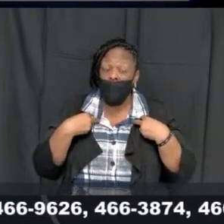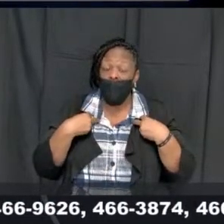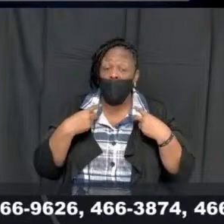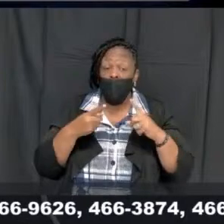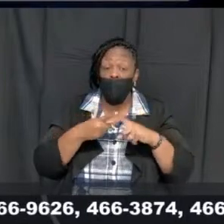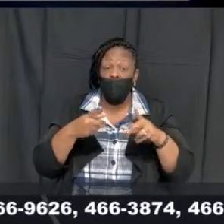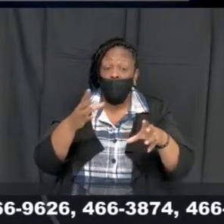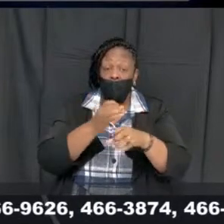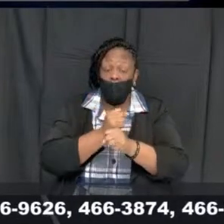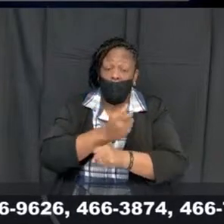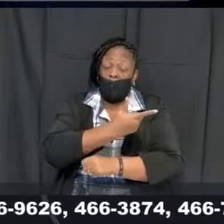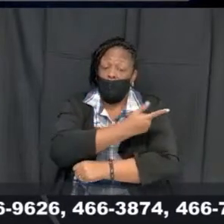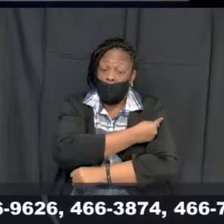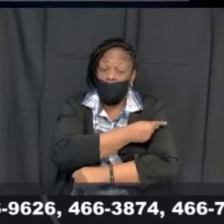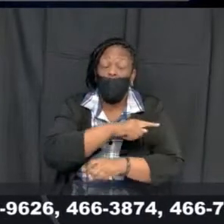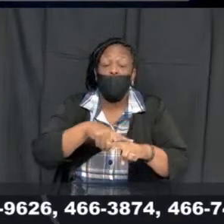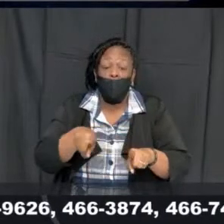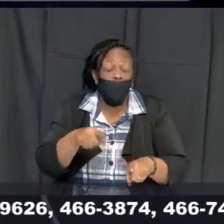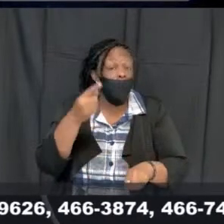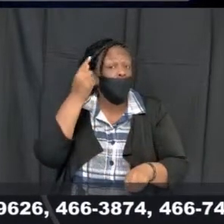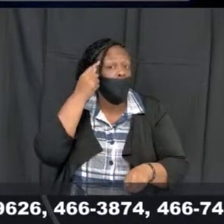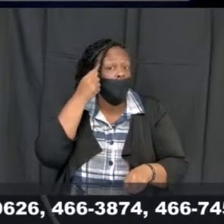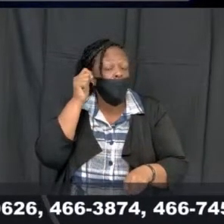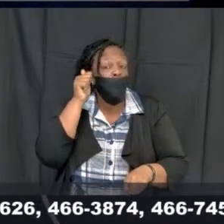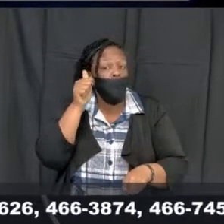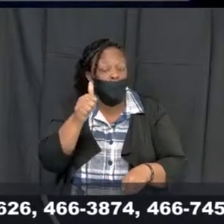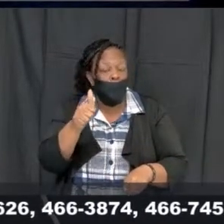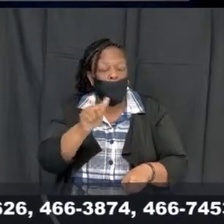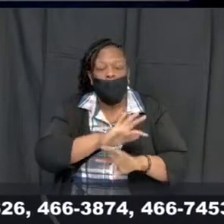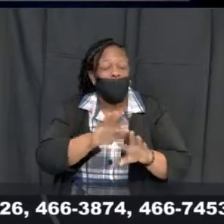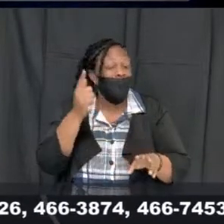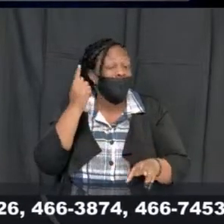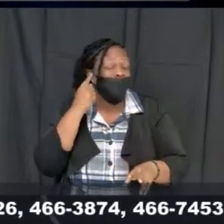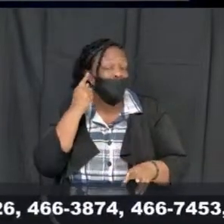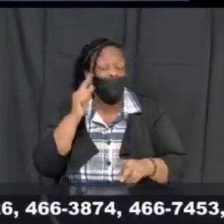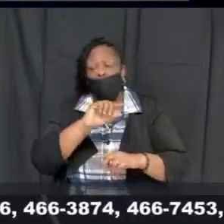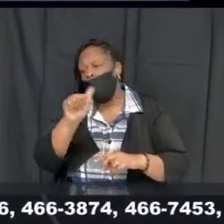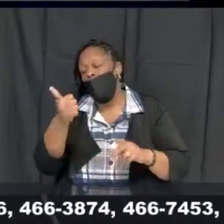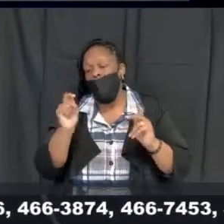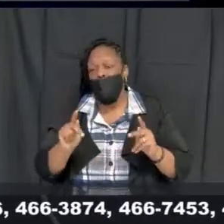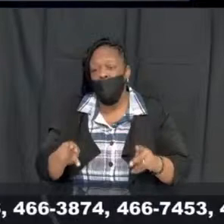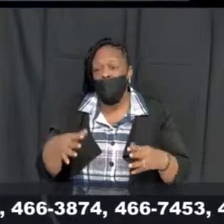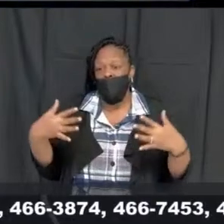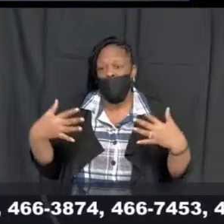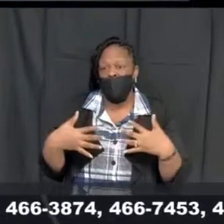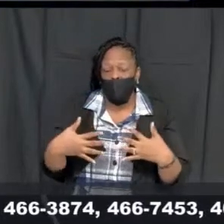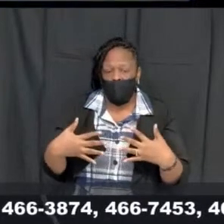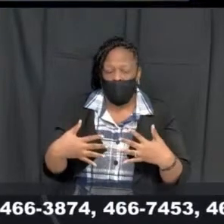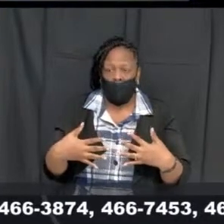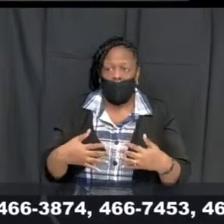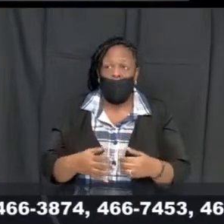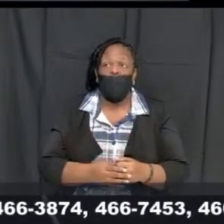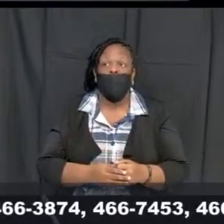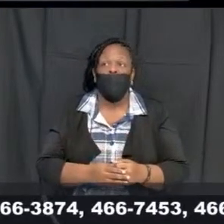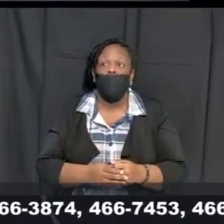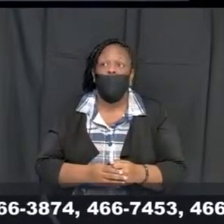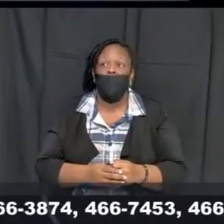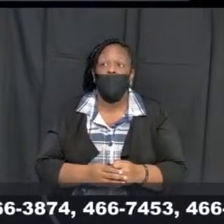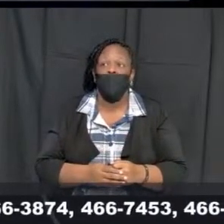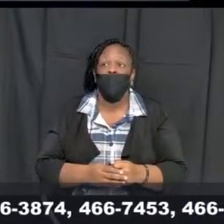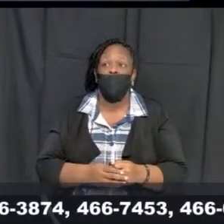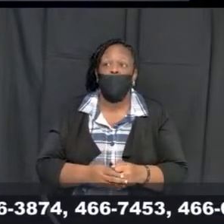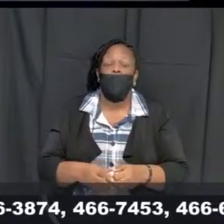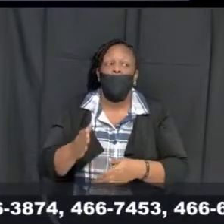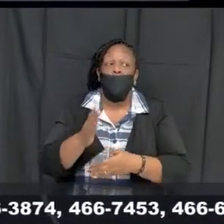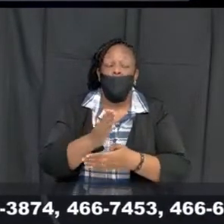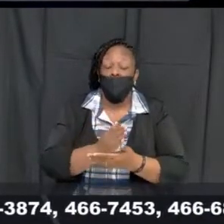their vaccine or their individual well-being, their families, the wider community, and the businesses from which they derive